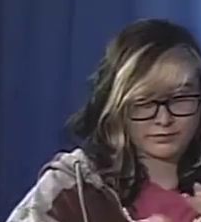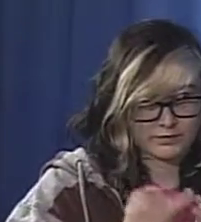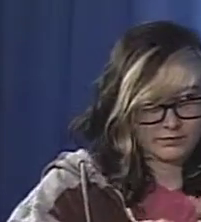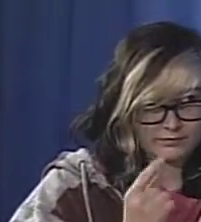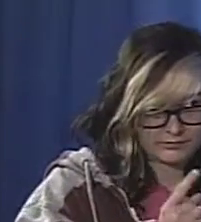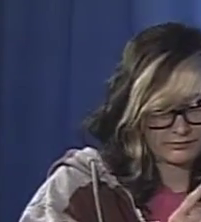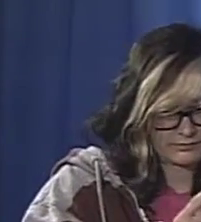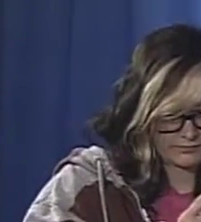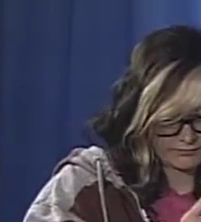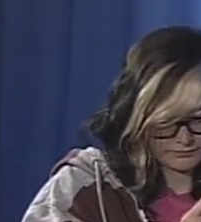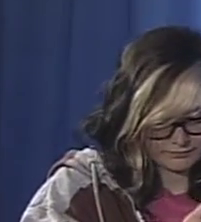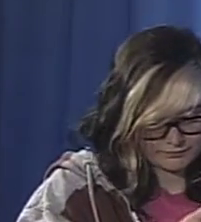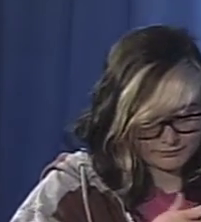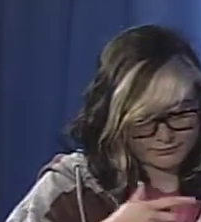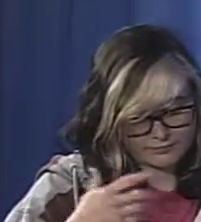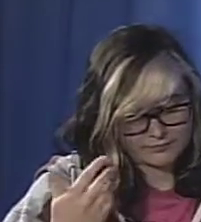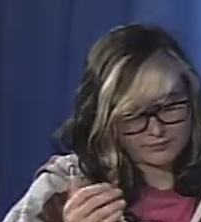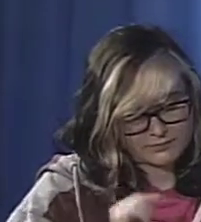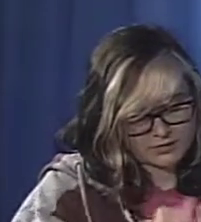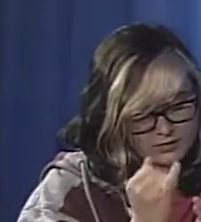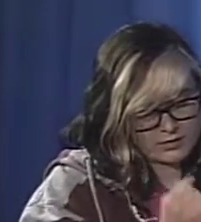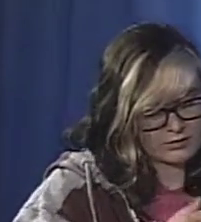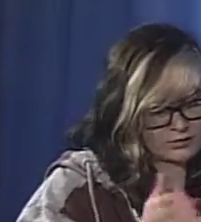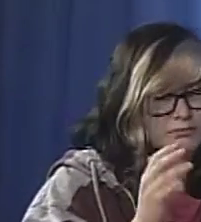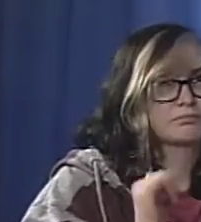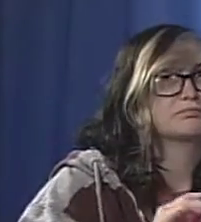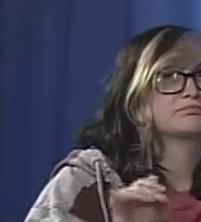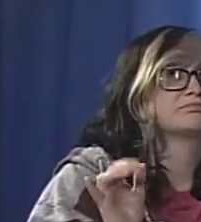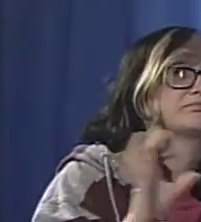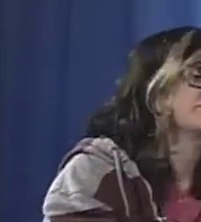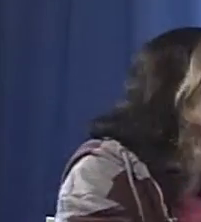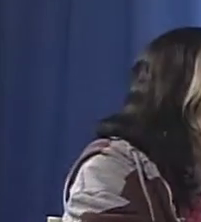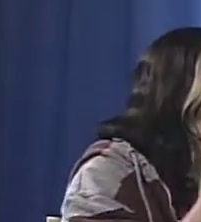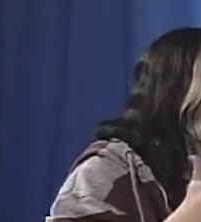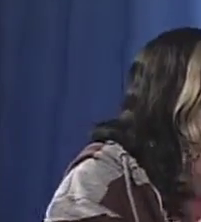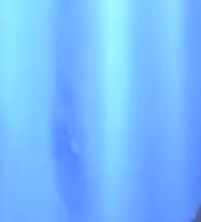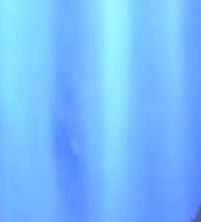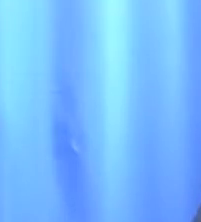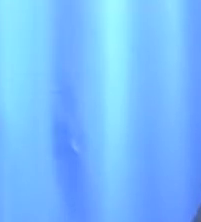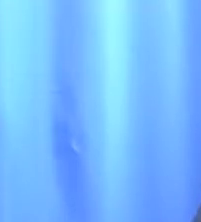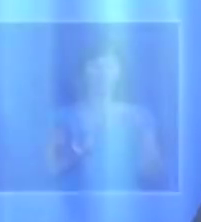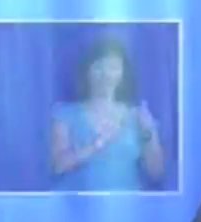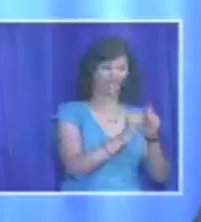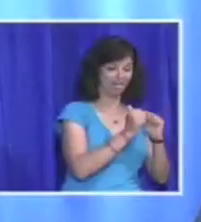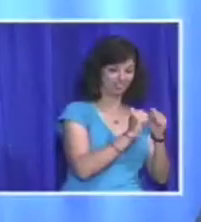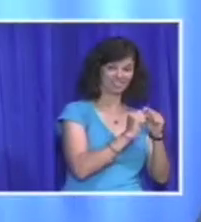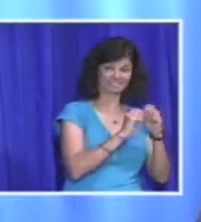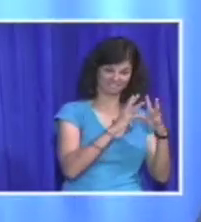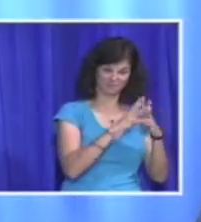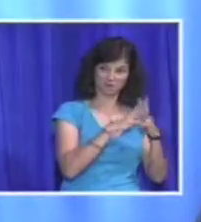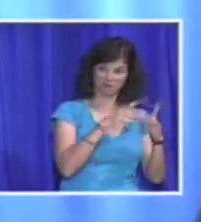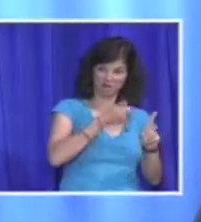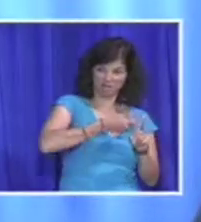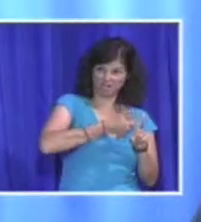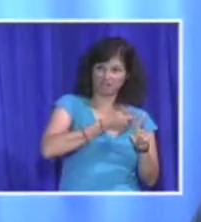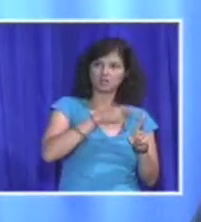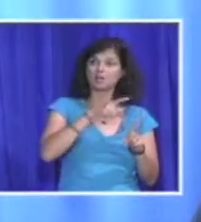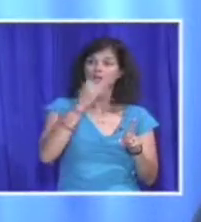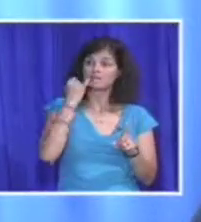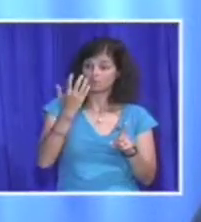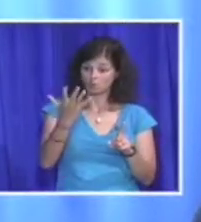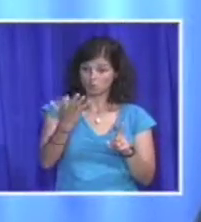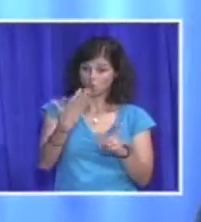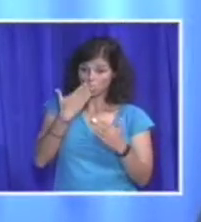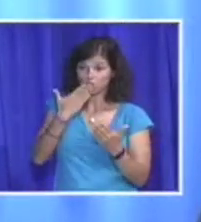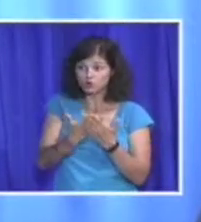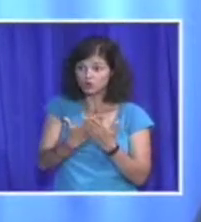You were a Steeler before. How is art like playing football? In football, to be good at that, it's very much about